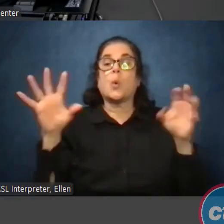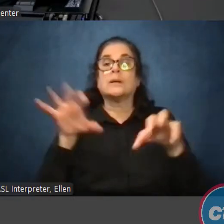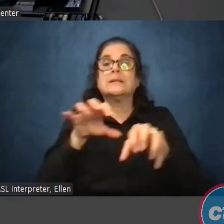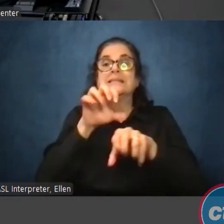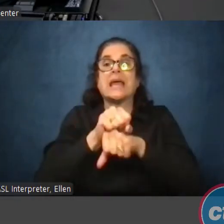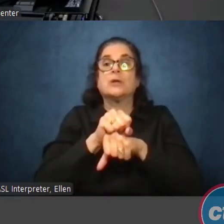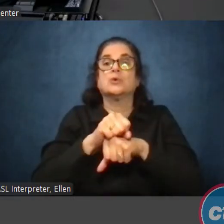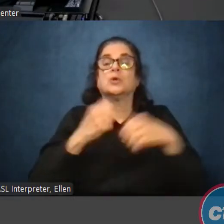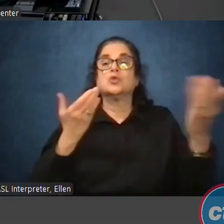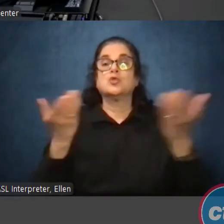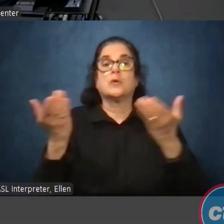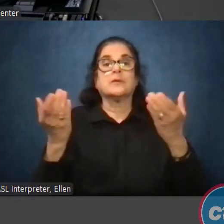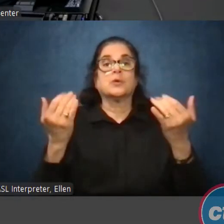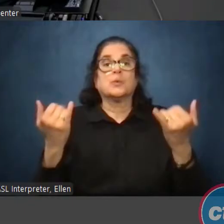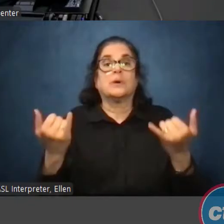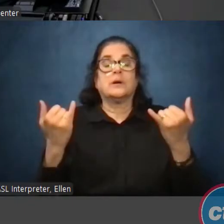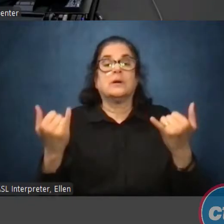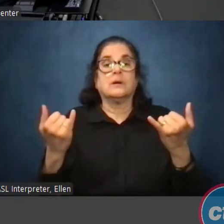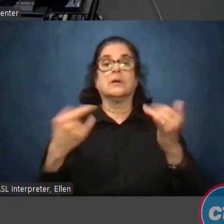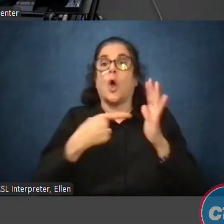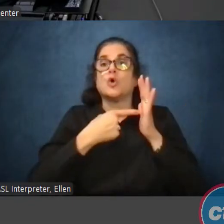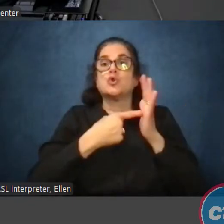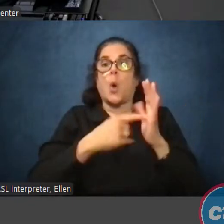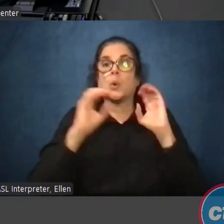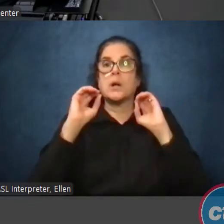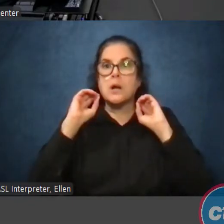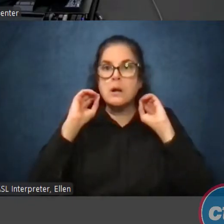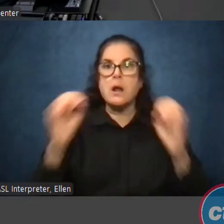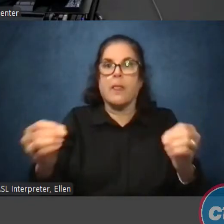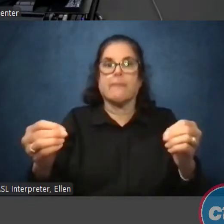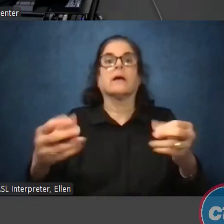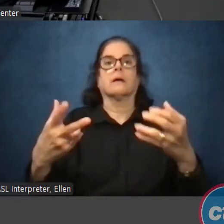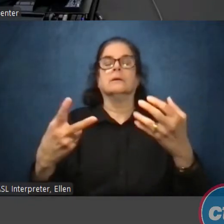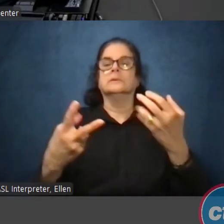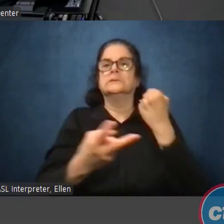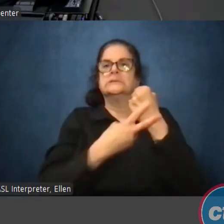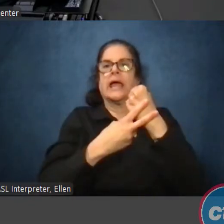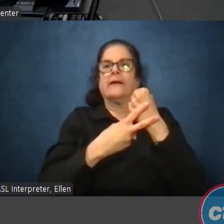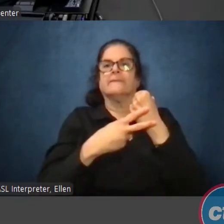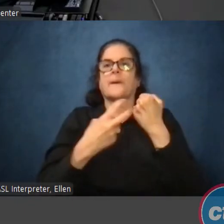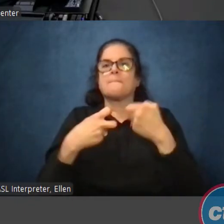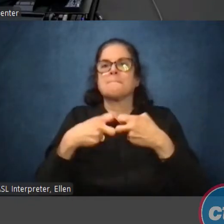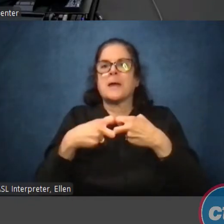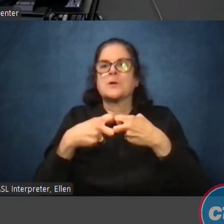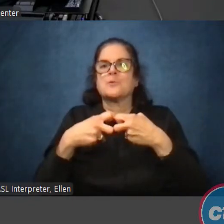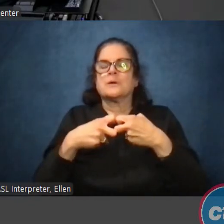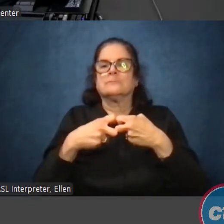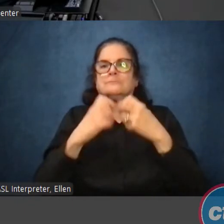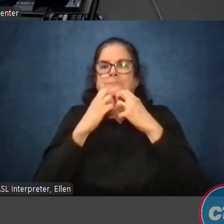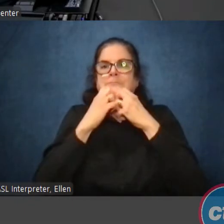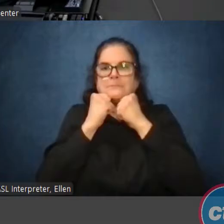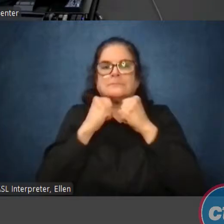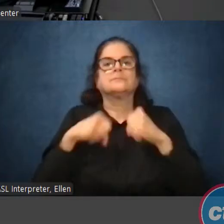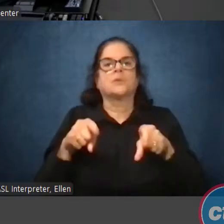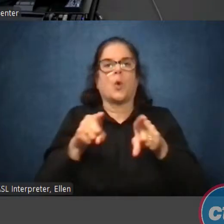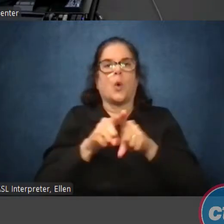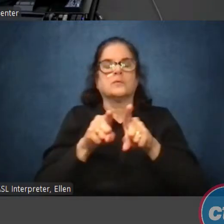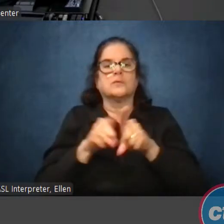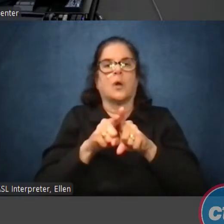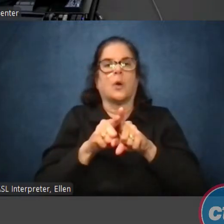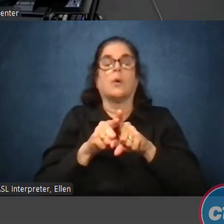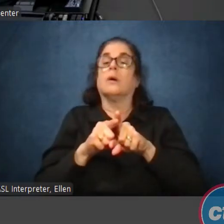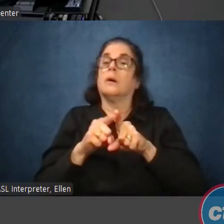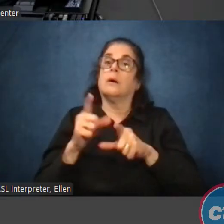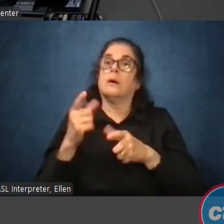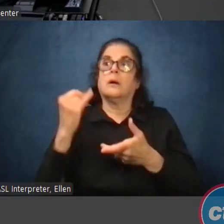then we don't show service. That's key for maintaining battery life, and that's also key for maintaining the longevity of e-paper screens. If every